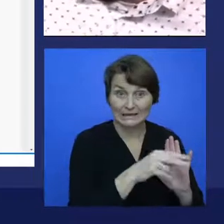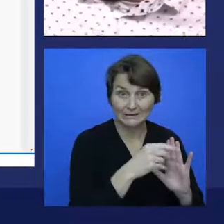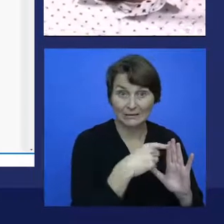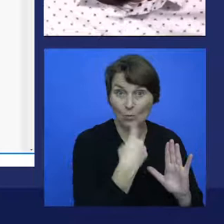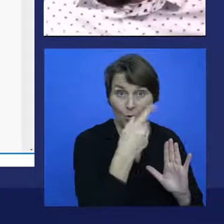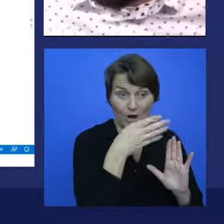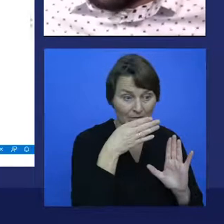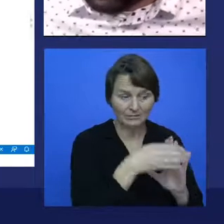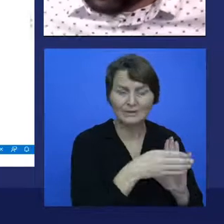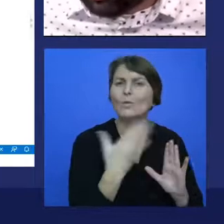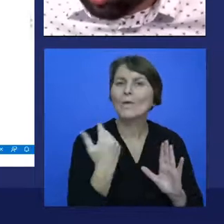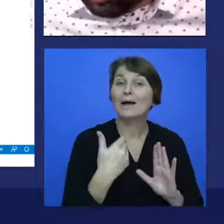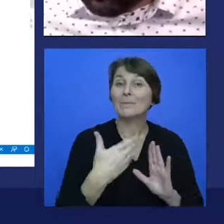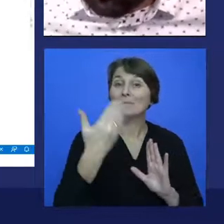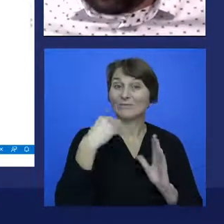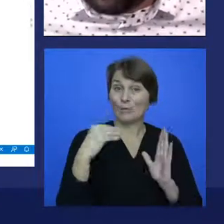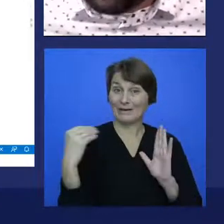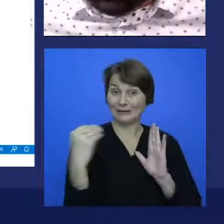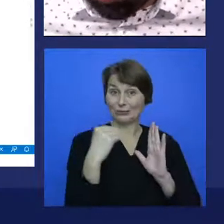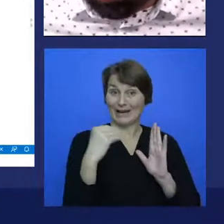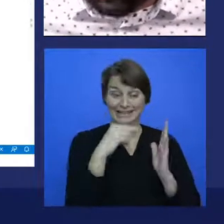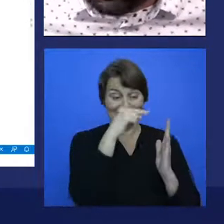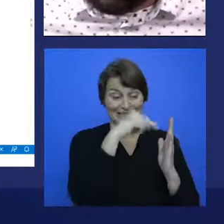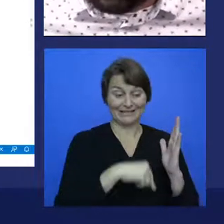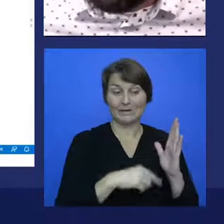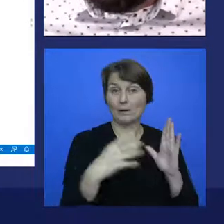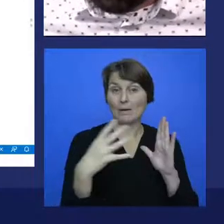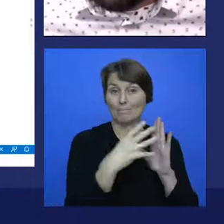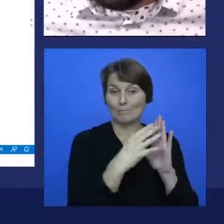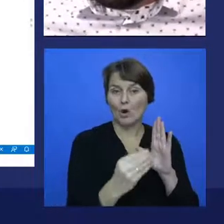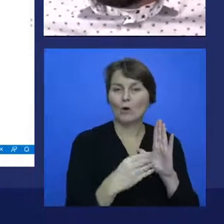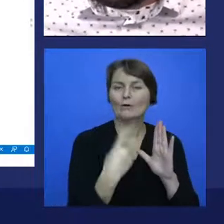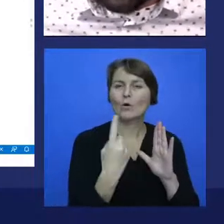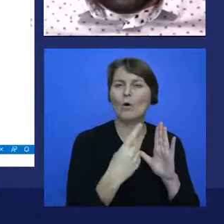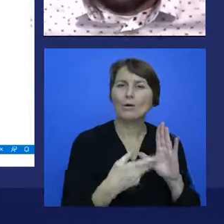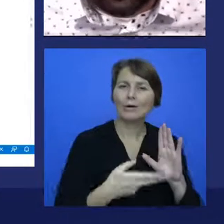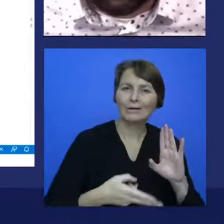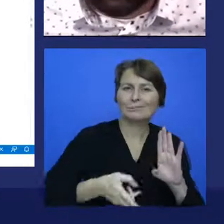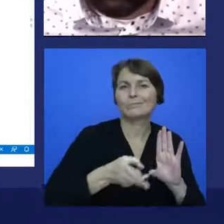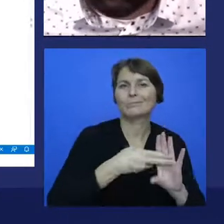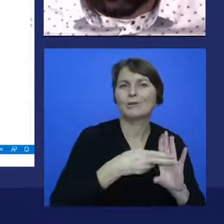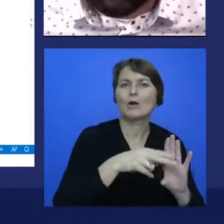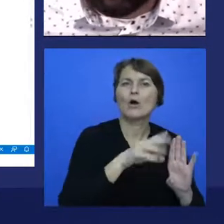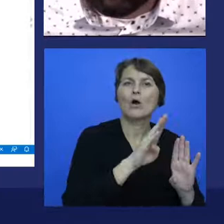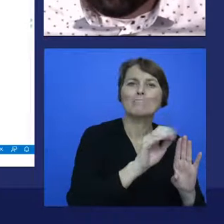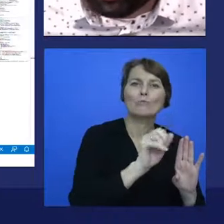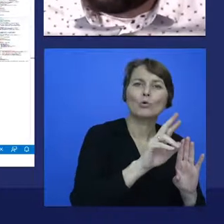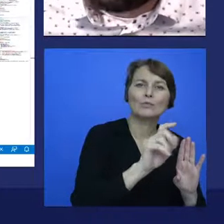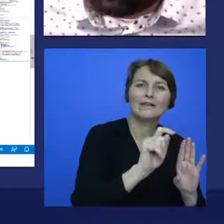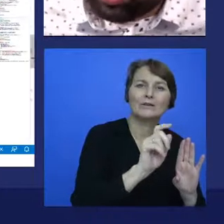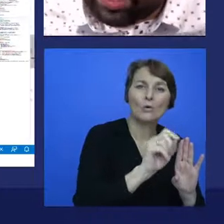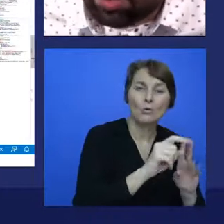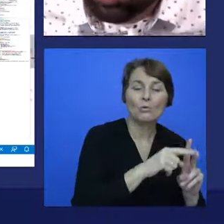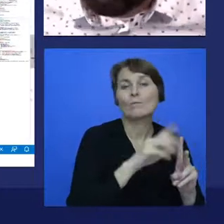the model, which I do right here, notice that I only give it burritos and tacos.